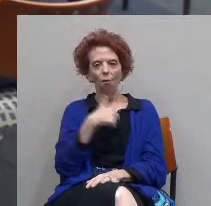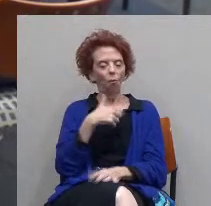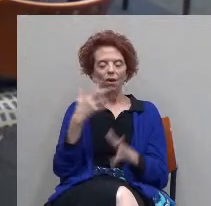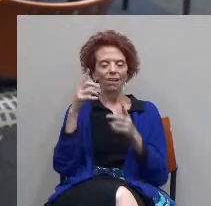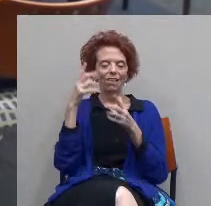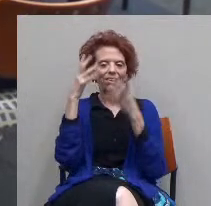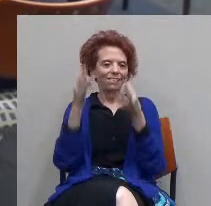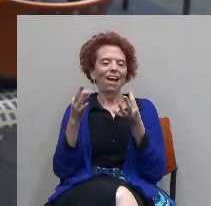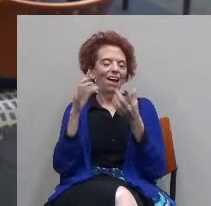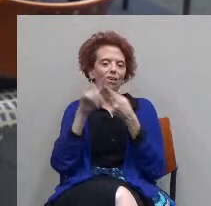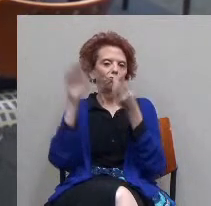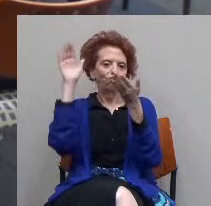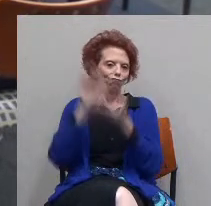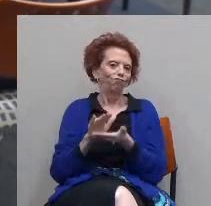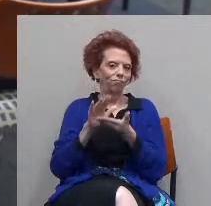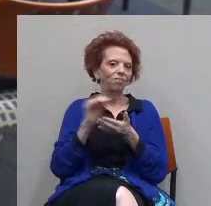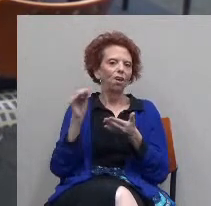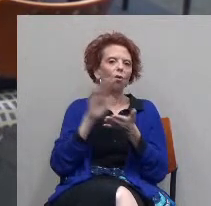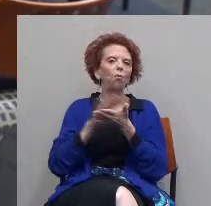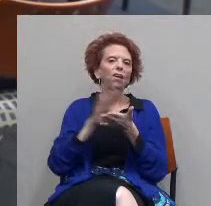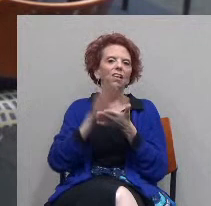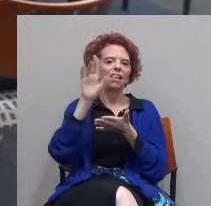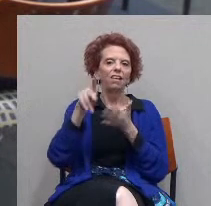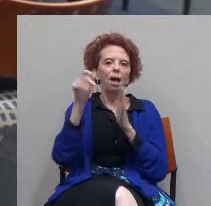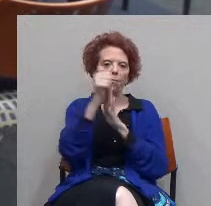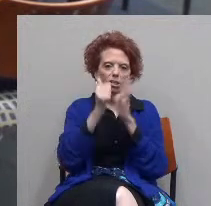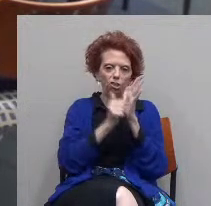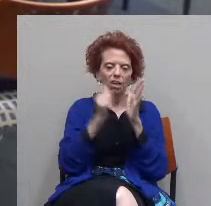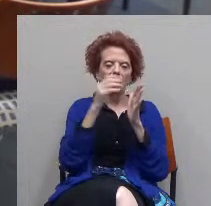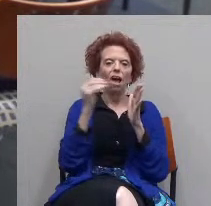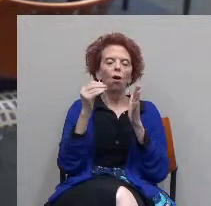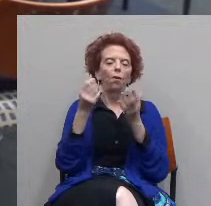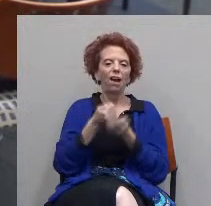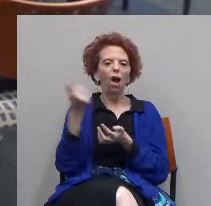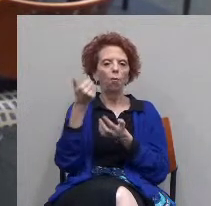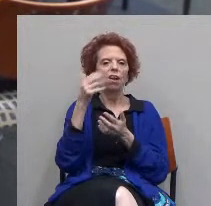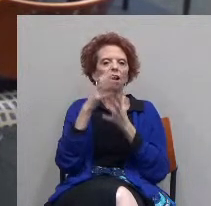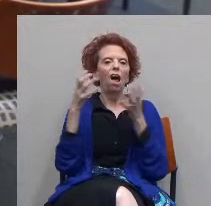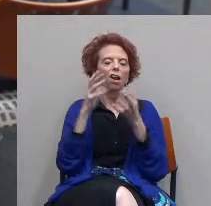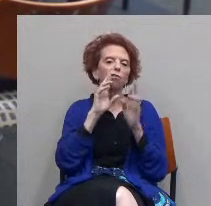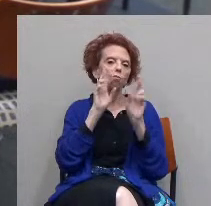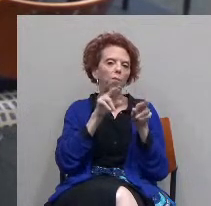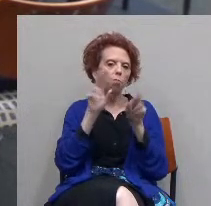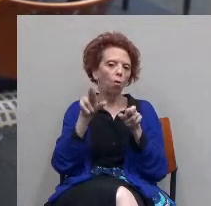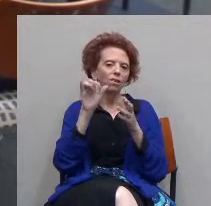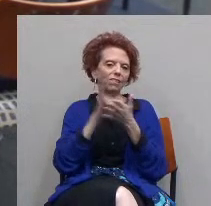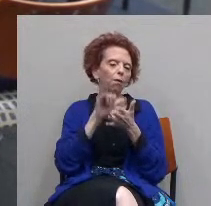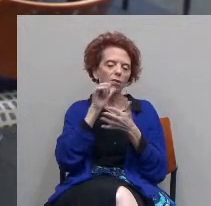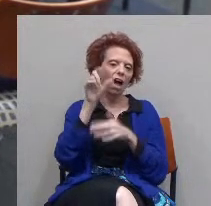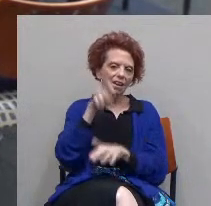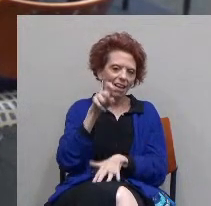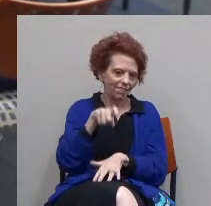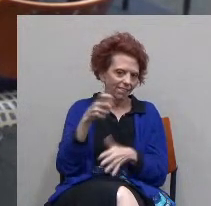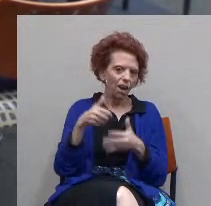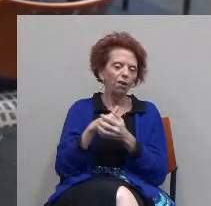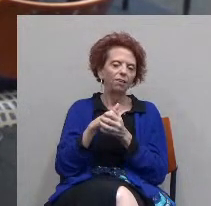could streamline. Yeah, we did a cleanup of agendas and did away with a lot of reports that weren't necessary. Yes.